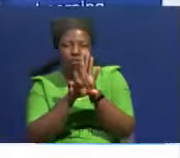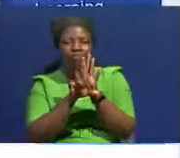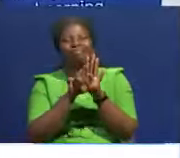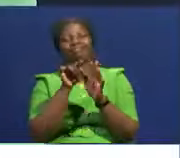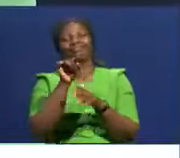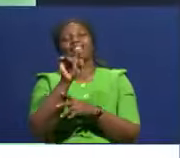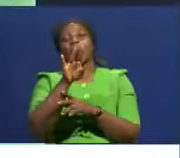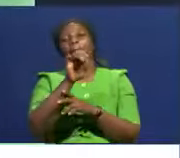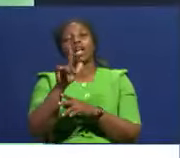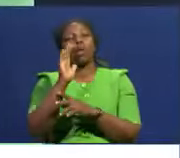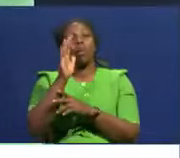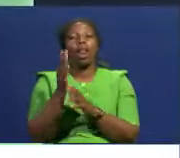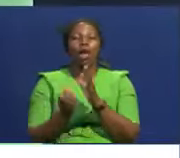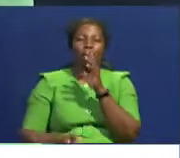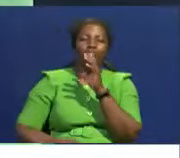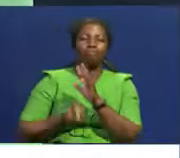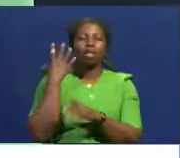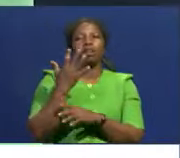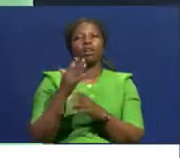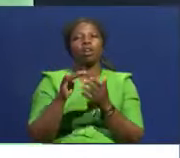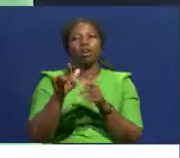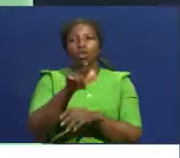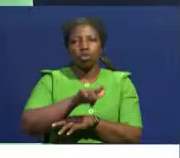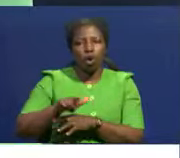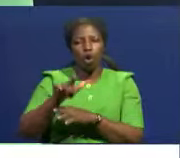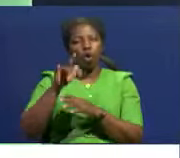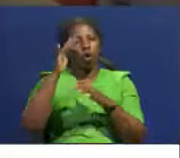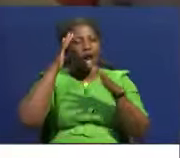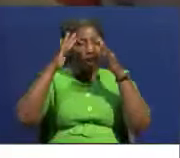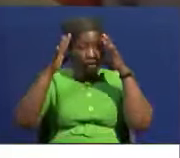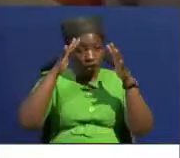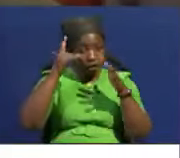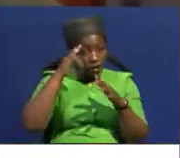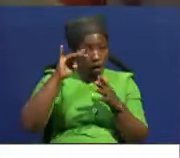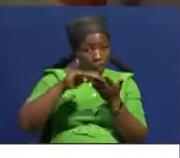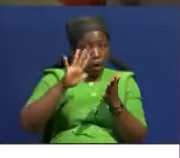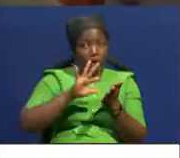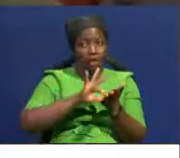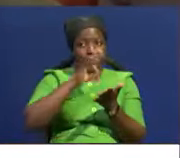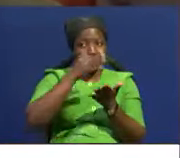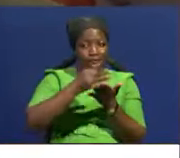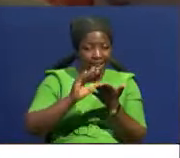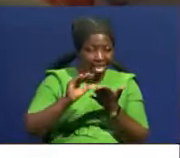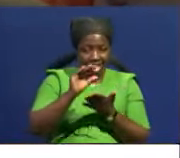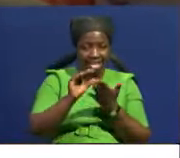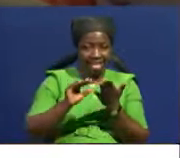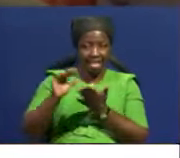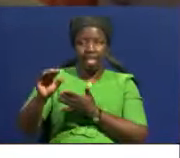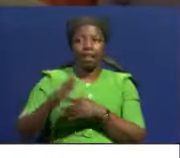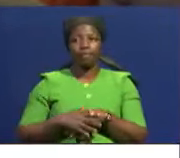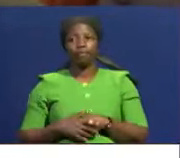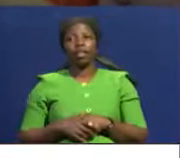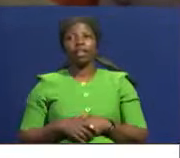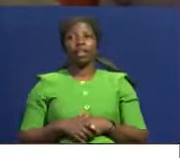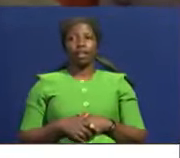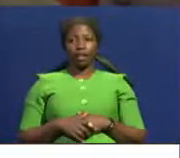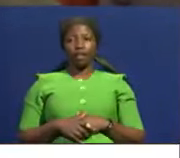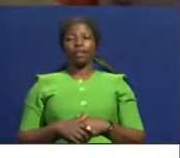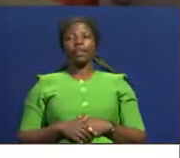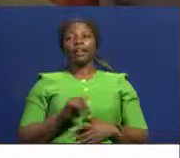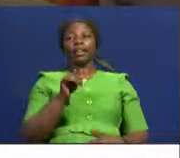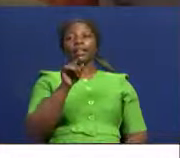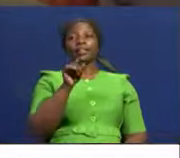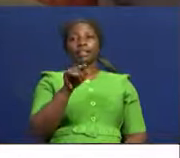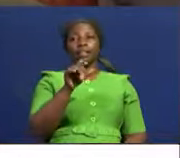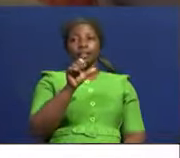will open up local innovations for more capital funding. We're looking forward for the startup bill to be passed as law. It's